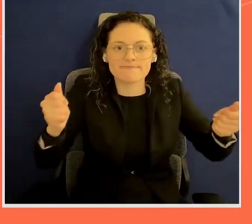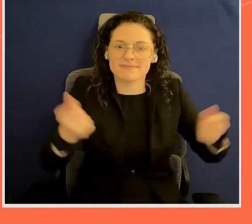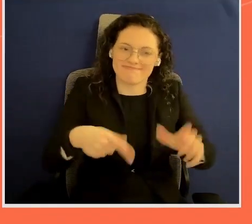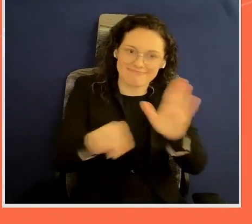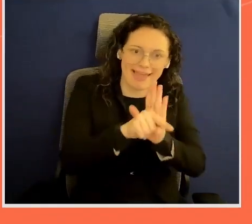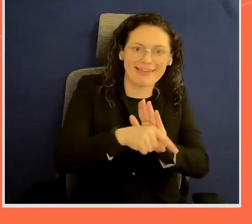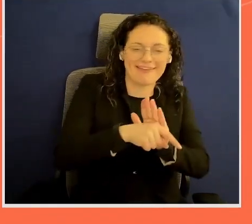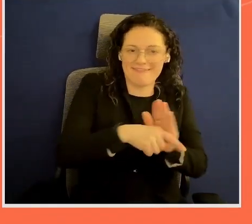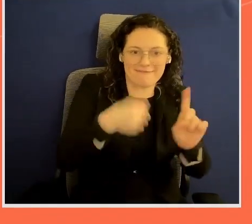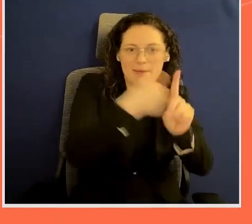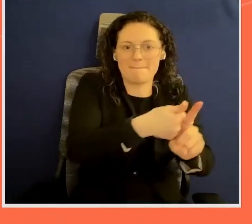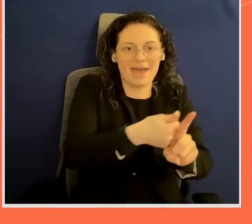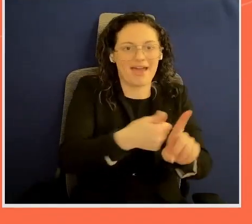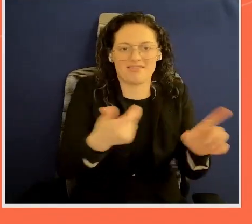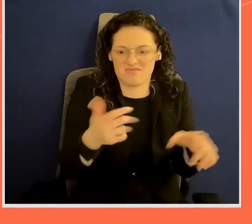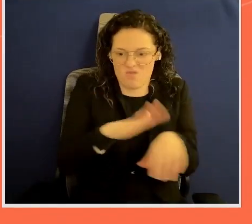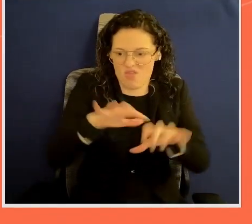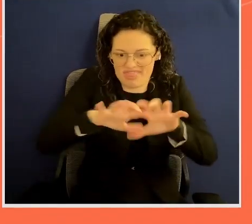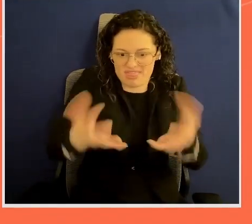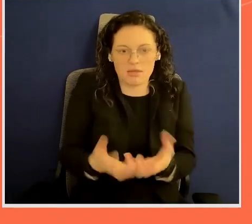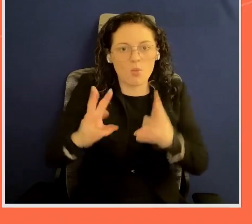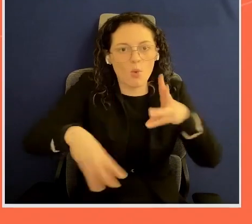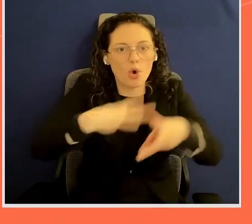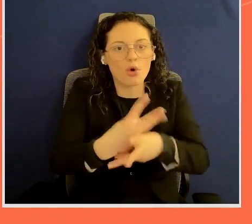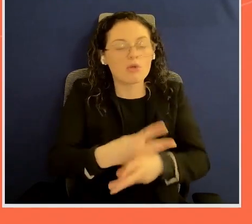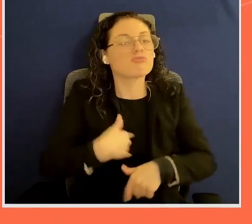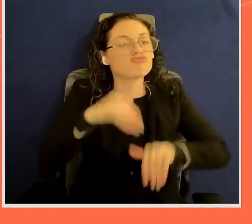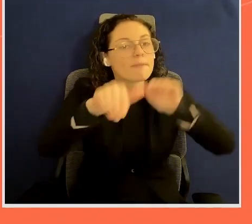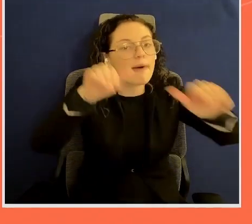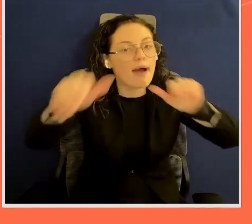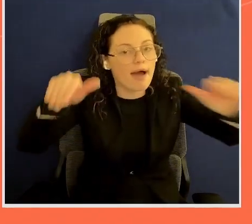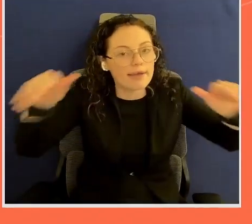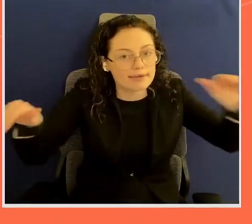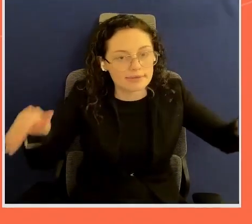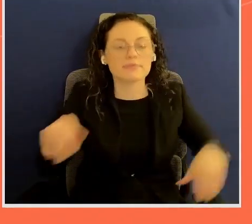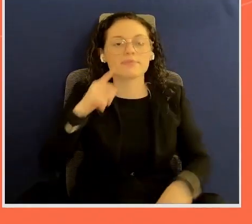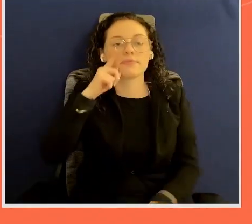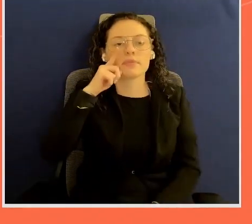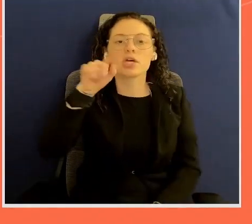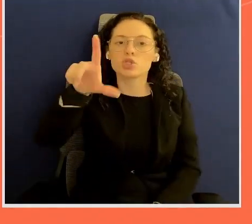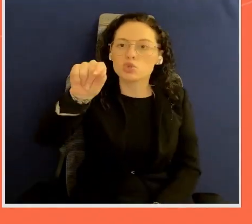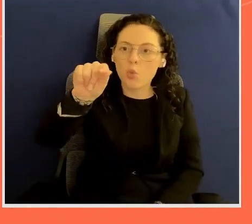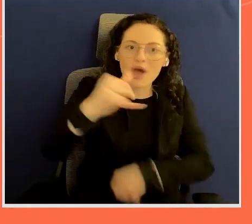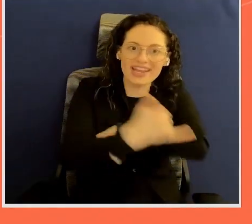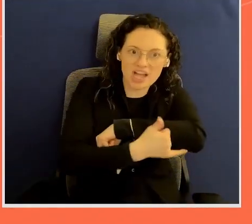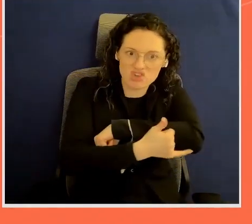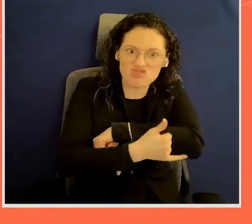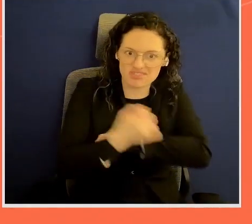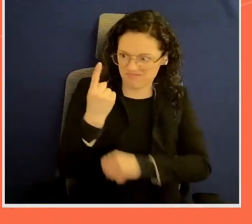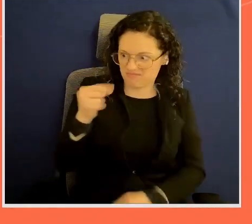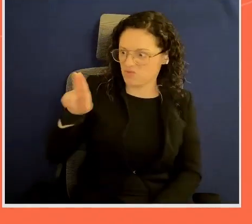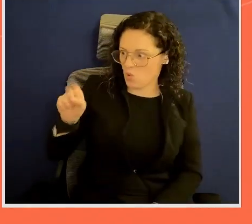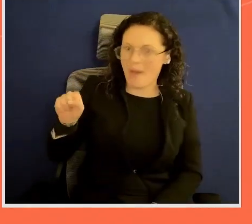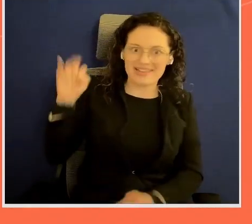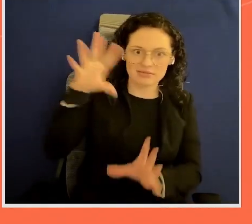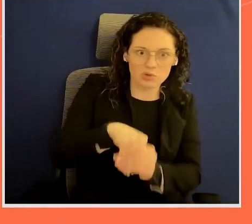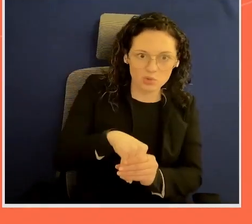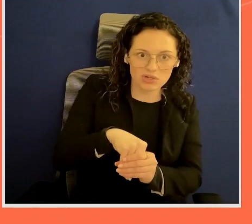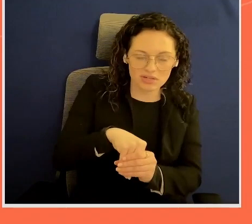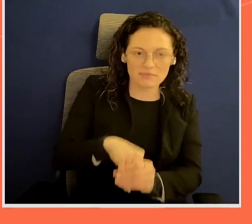sons. The sons thought out of the box. They were a bit innovative. And they said, well, this is a hungry